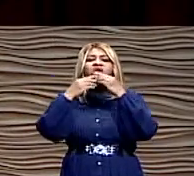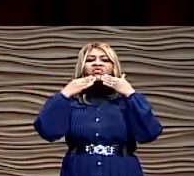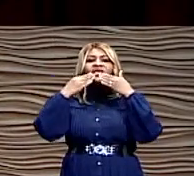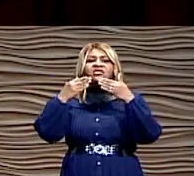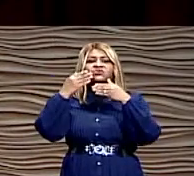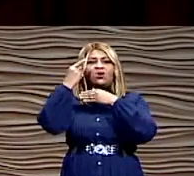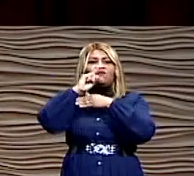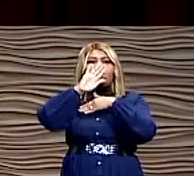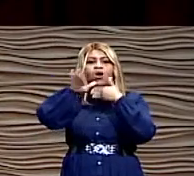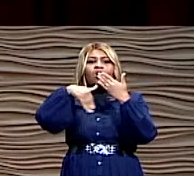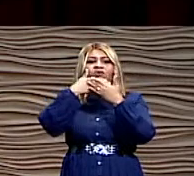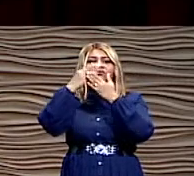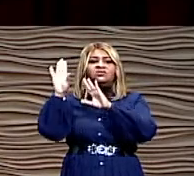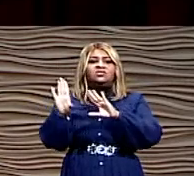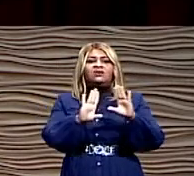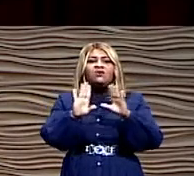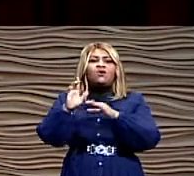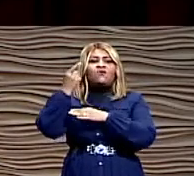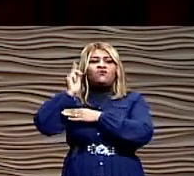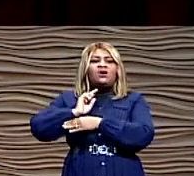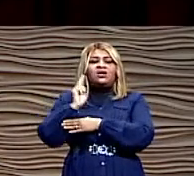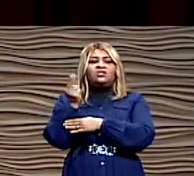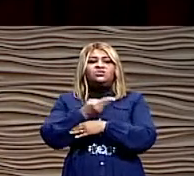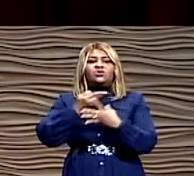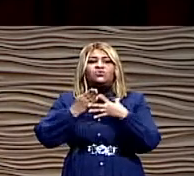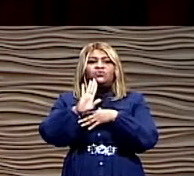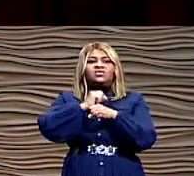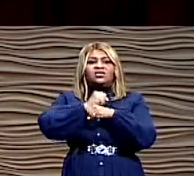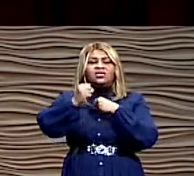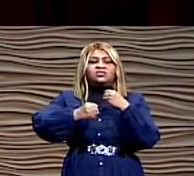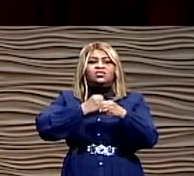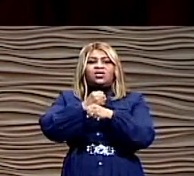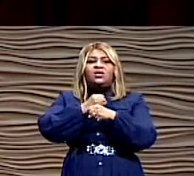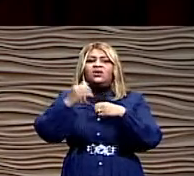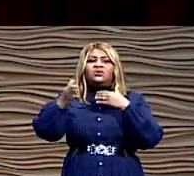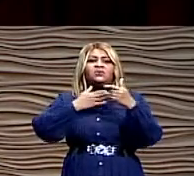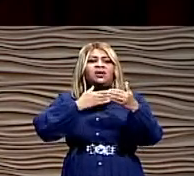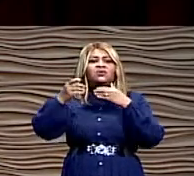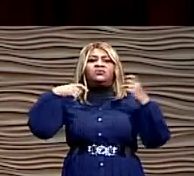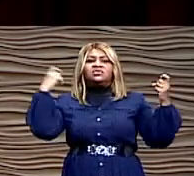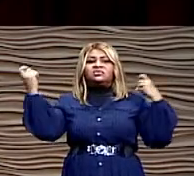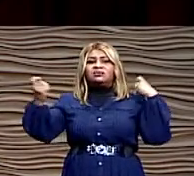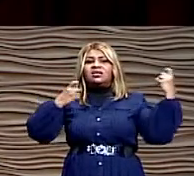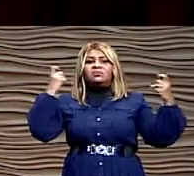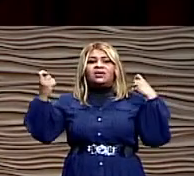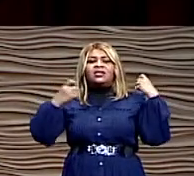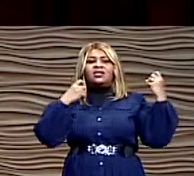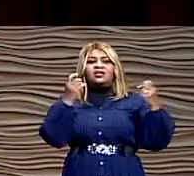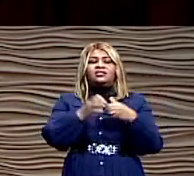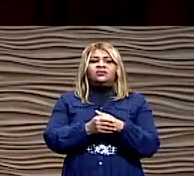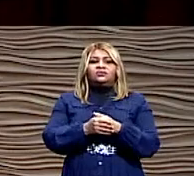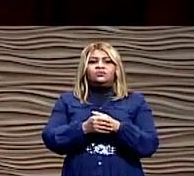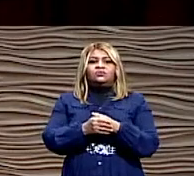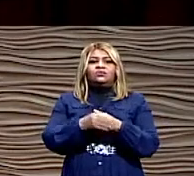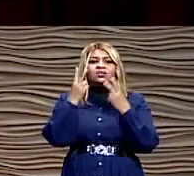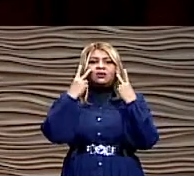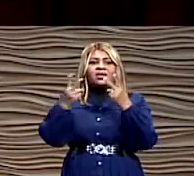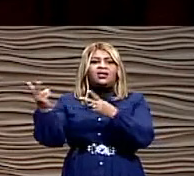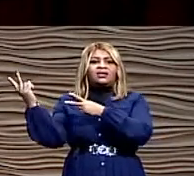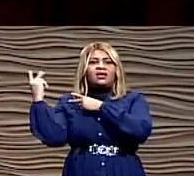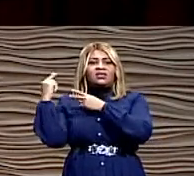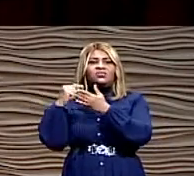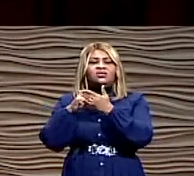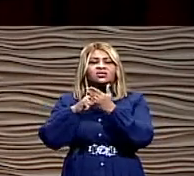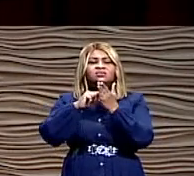that you've done for us through the years, and even as we have celebrated through reflection of this month, those